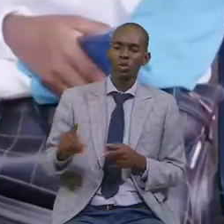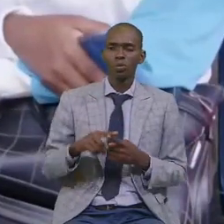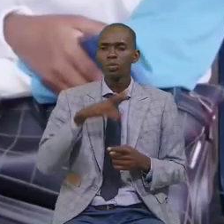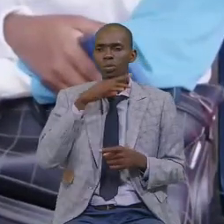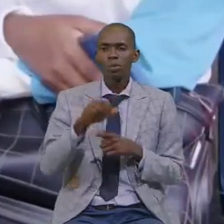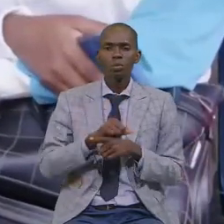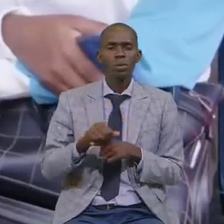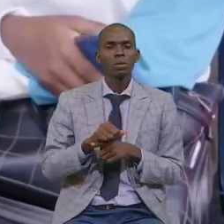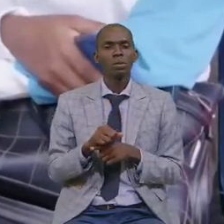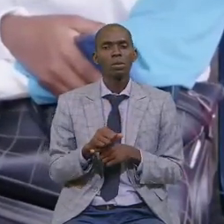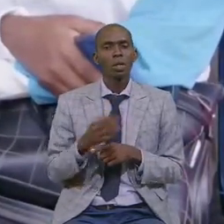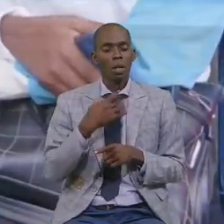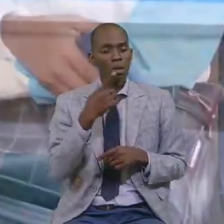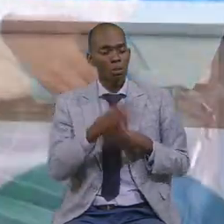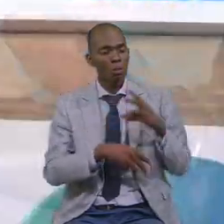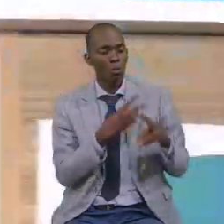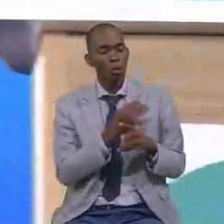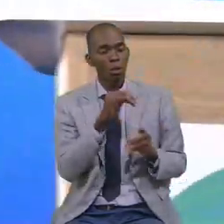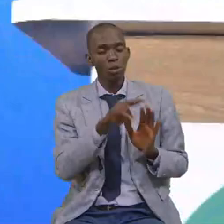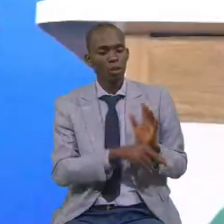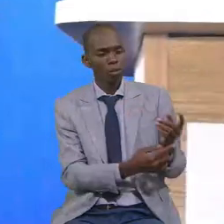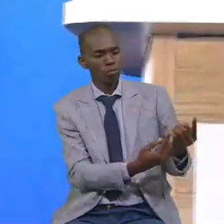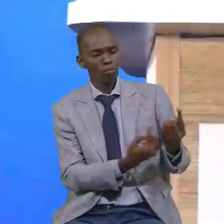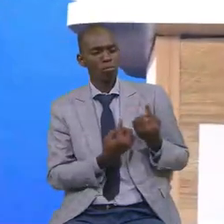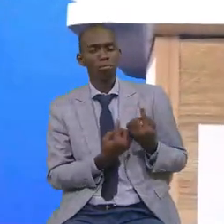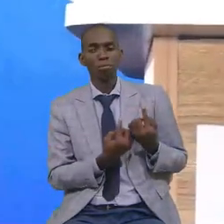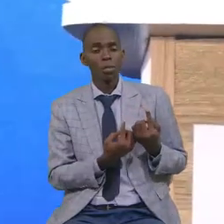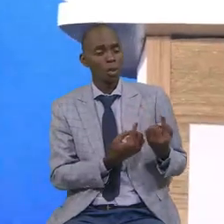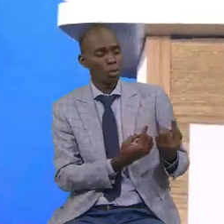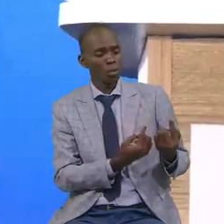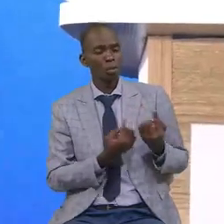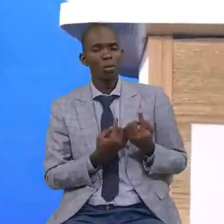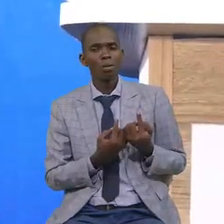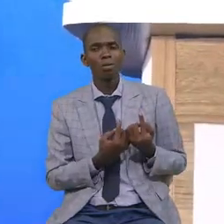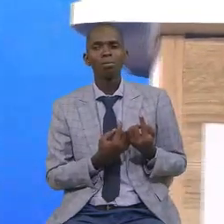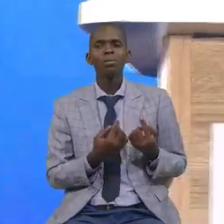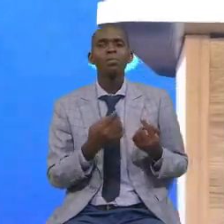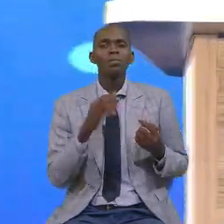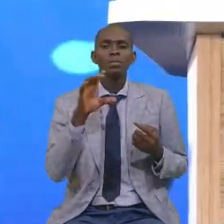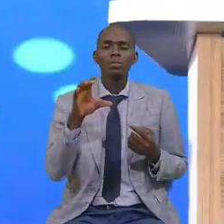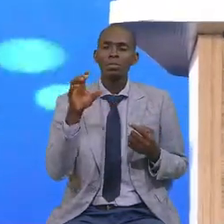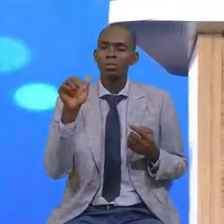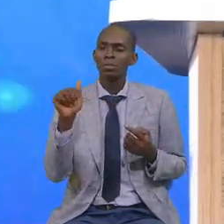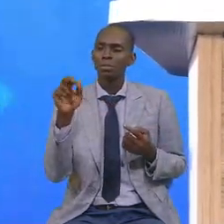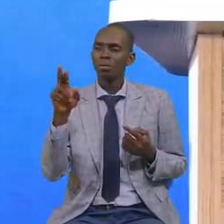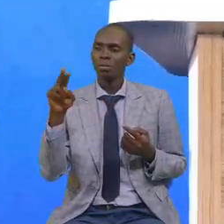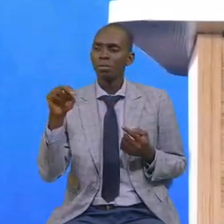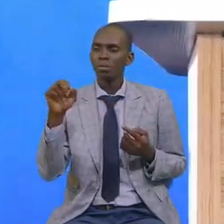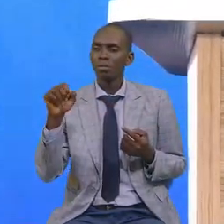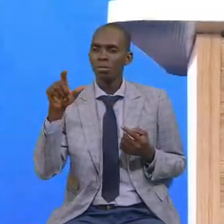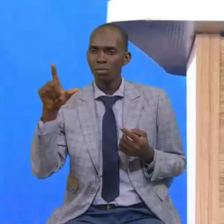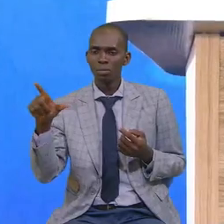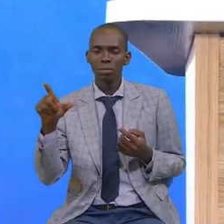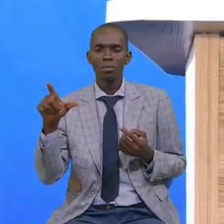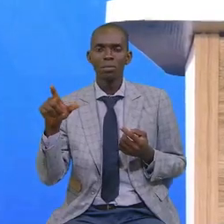And the carnality will come. Come, have carnal knowledge of